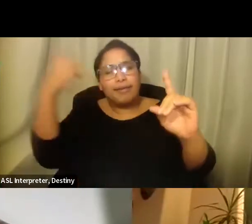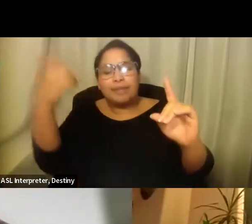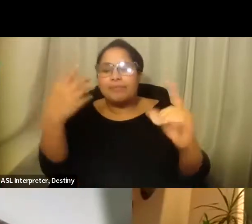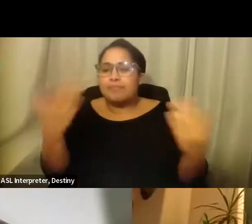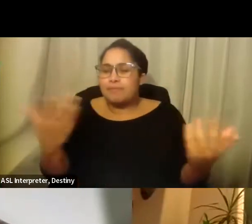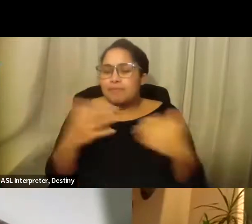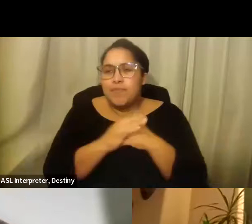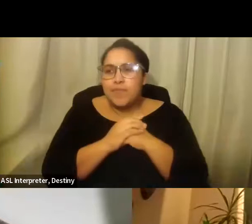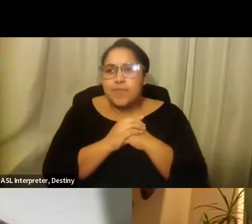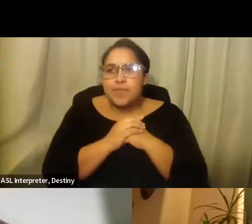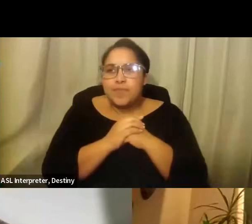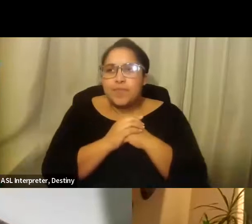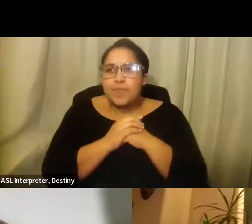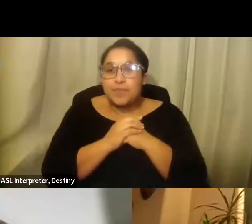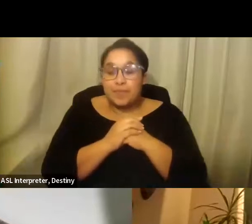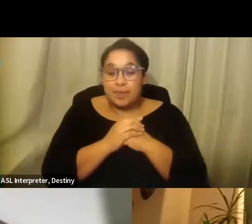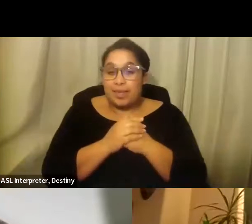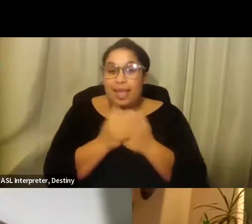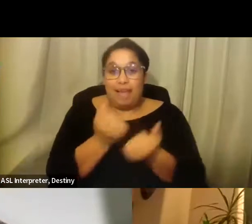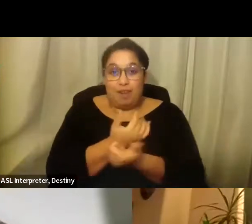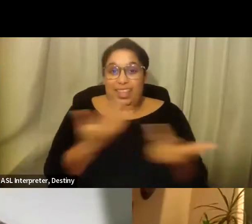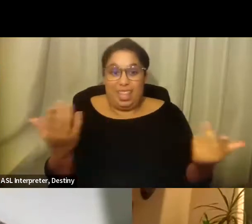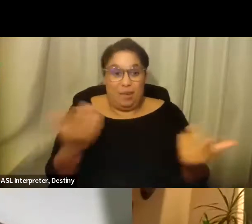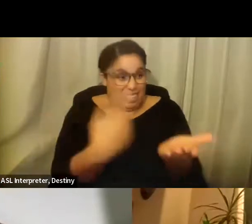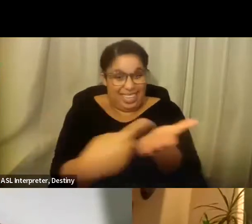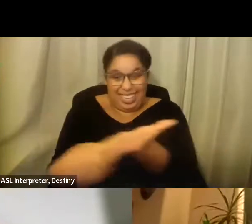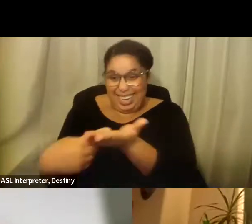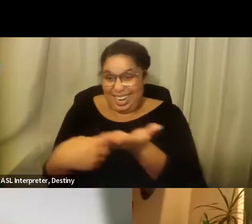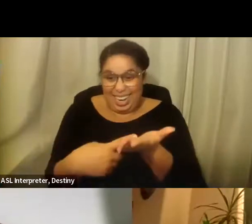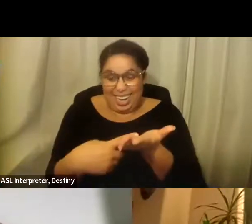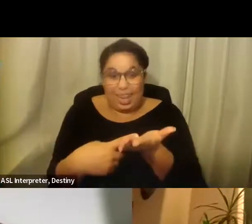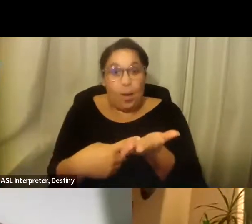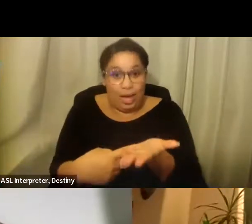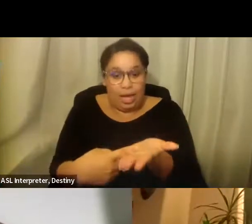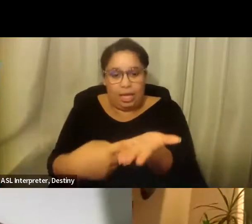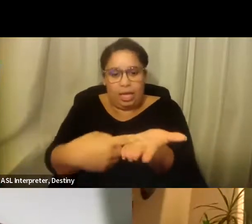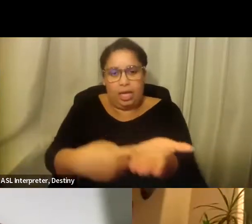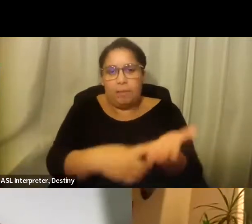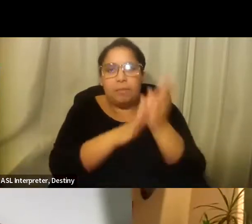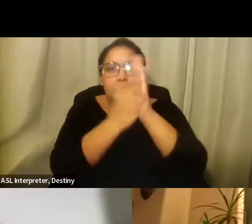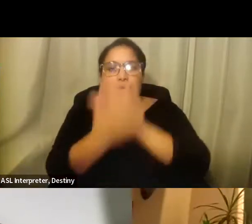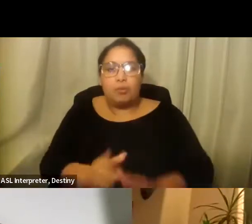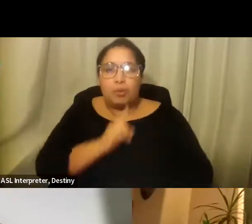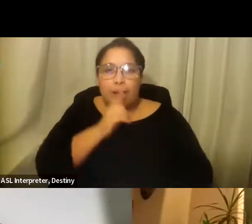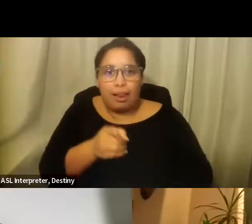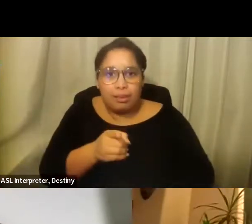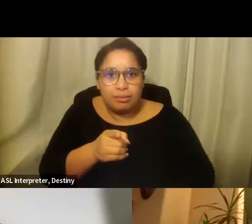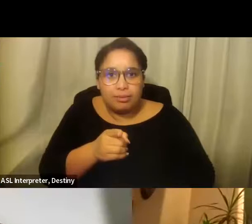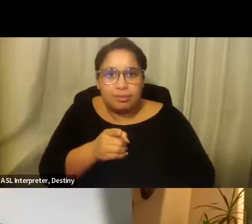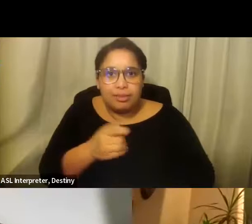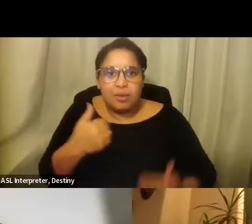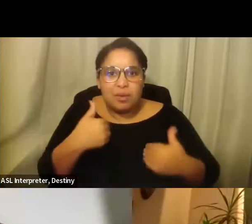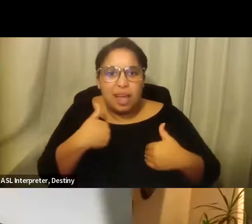actually put all of this into place. We have some pretty strong barriers in front of us. We have structure, we